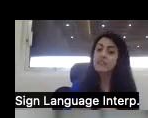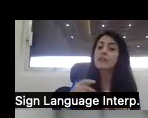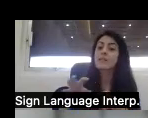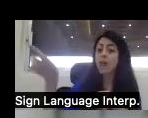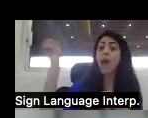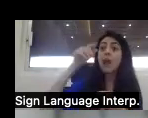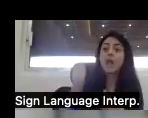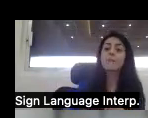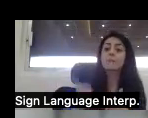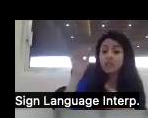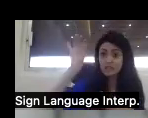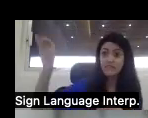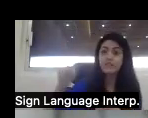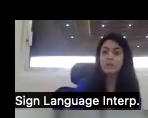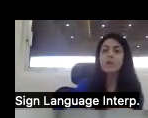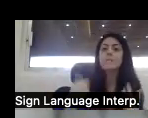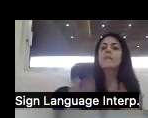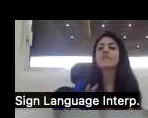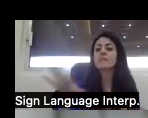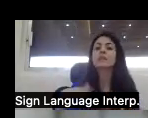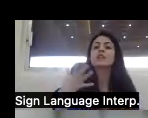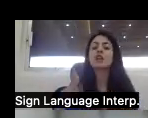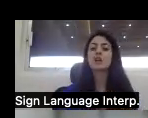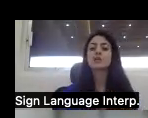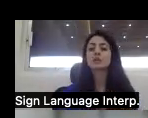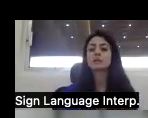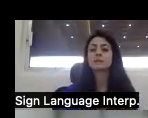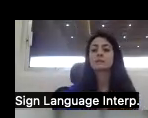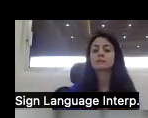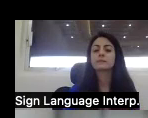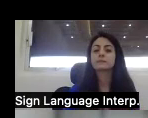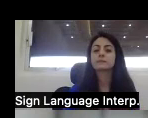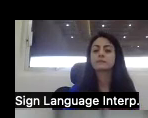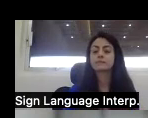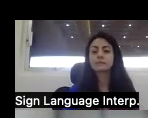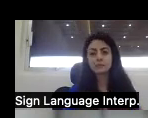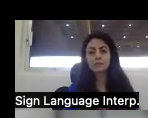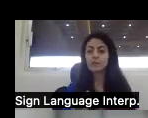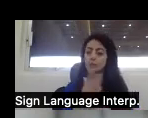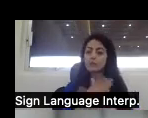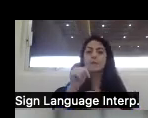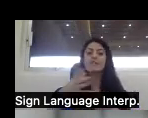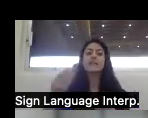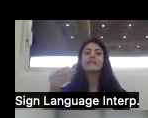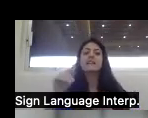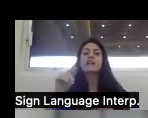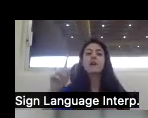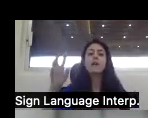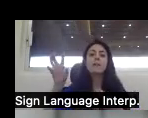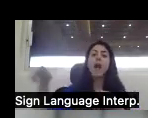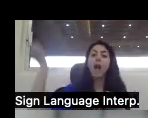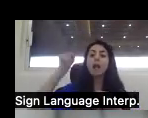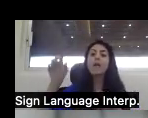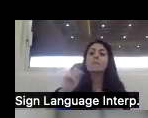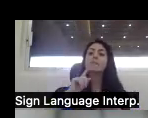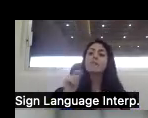income countries really falling quite far behind, but high income countries are able to achieve relatively significant levels of coverage up